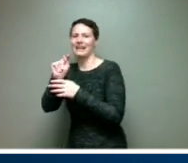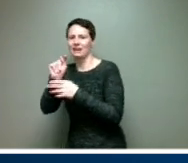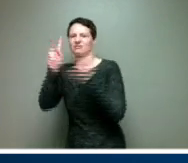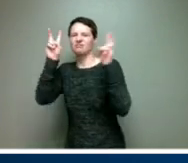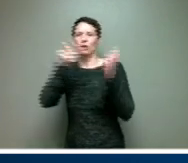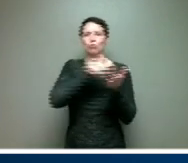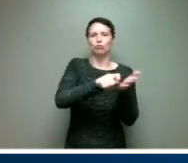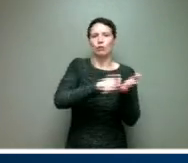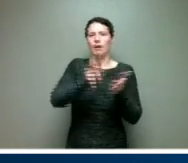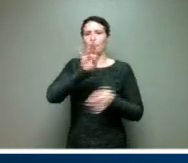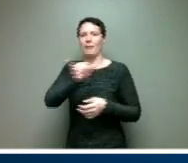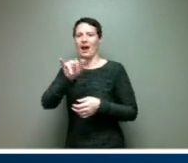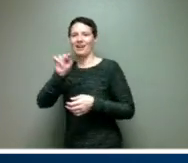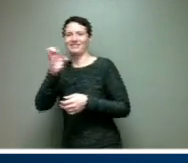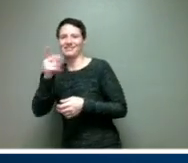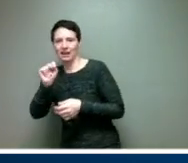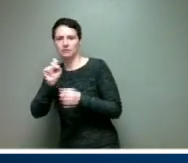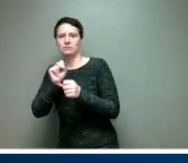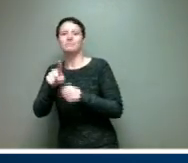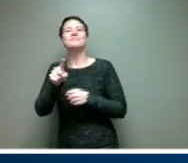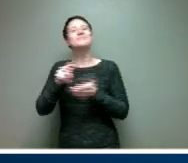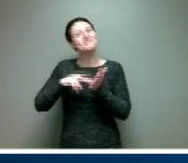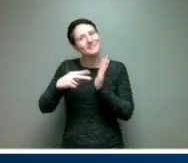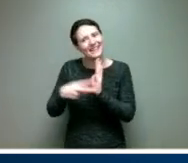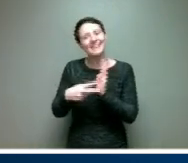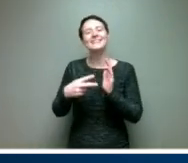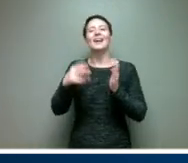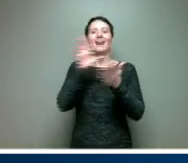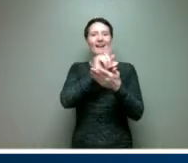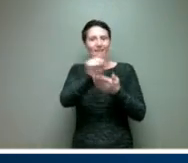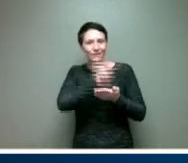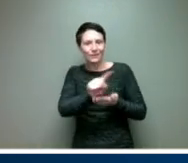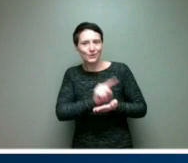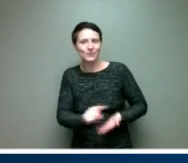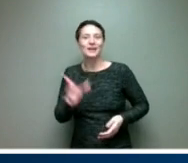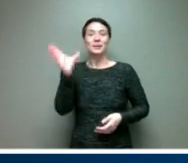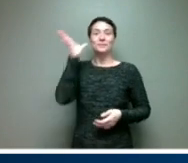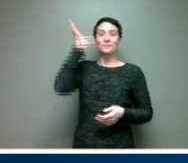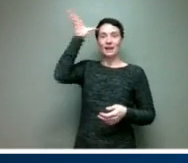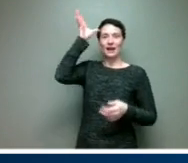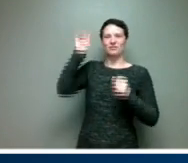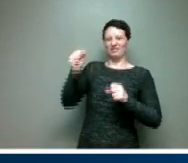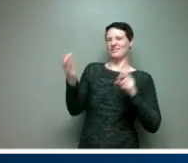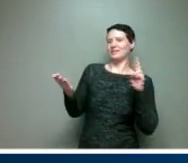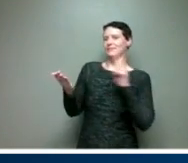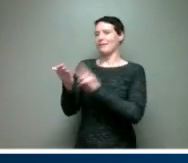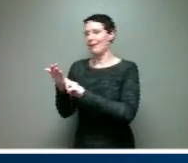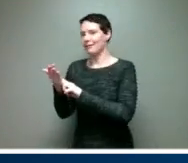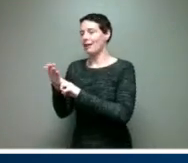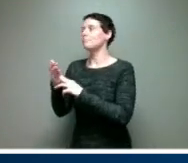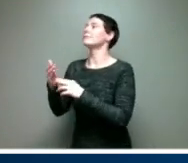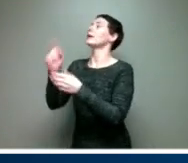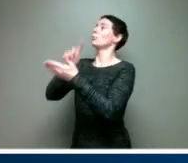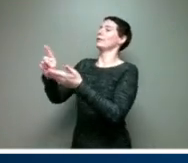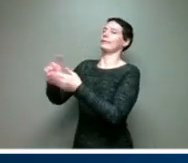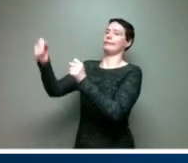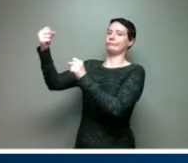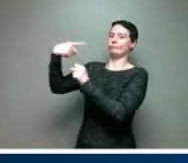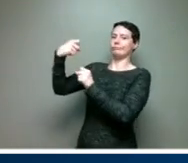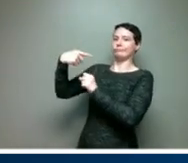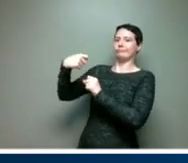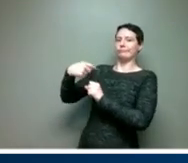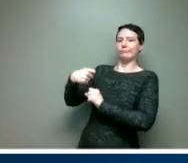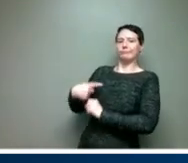special weekly tips for parents during the pandemic that will come via text. There are tailored messages for from, you